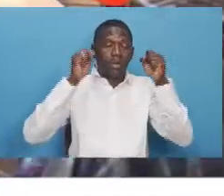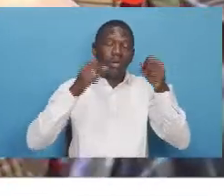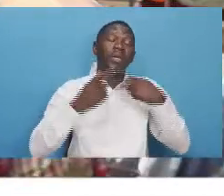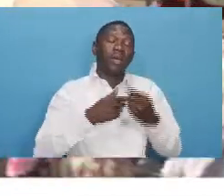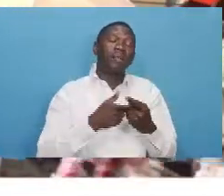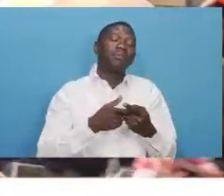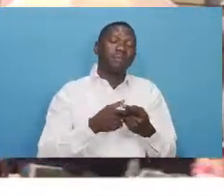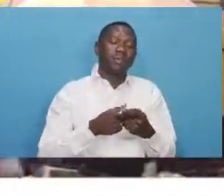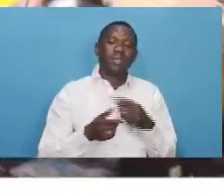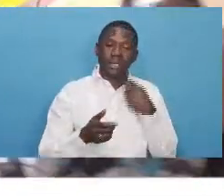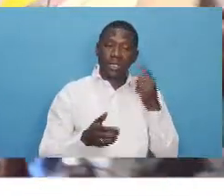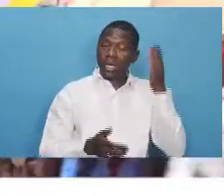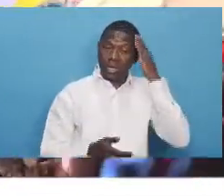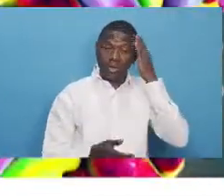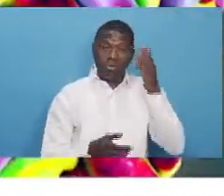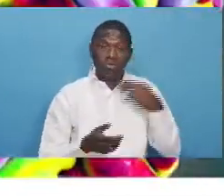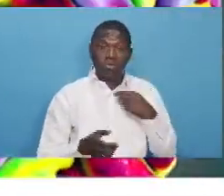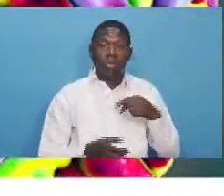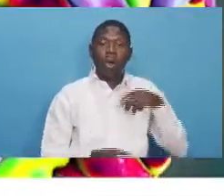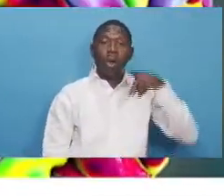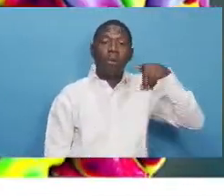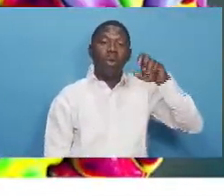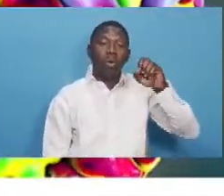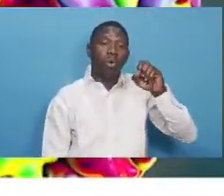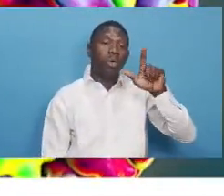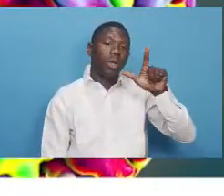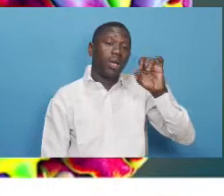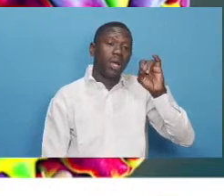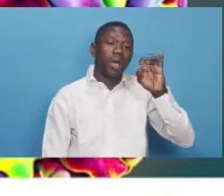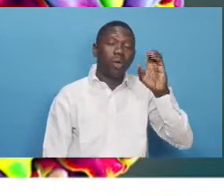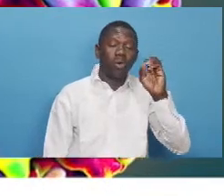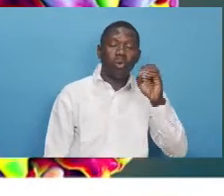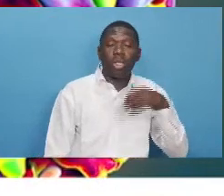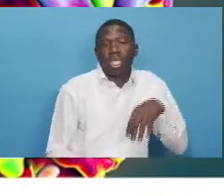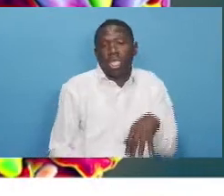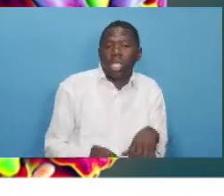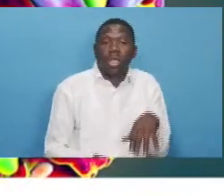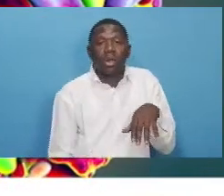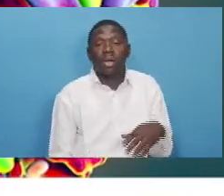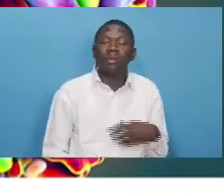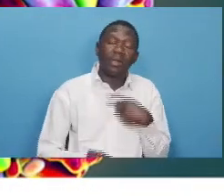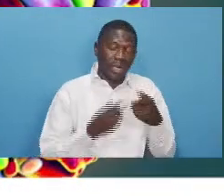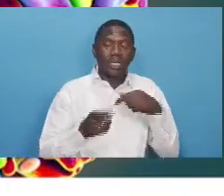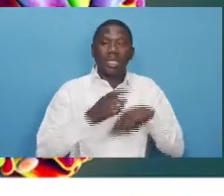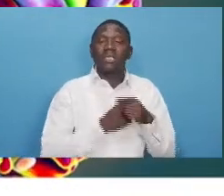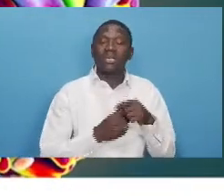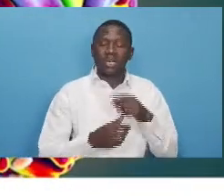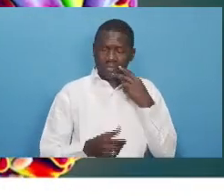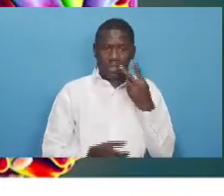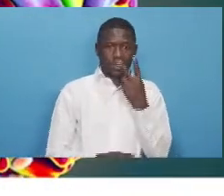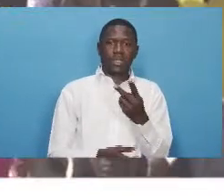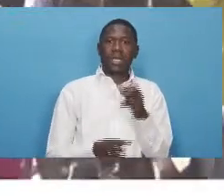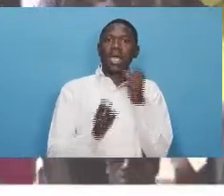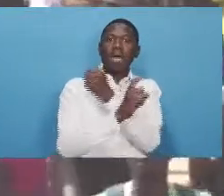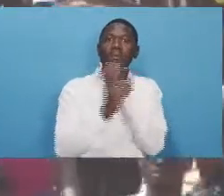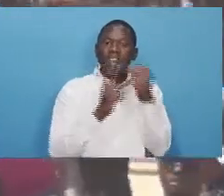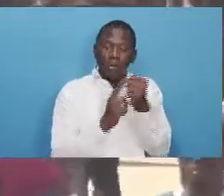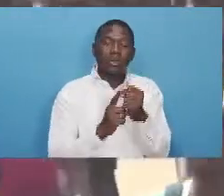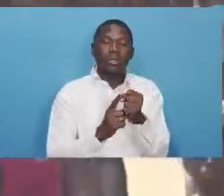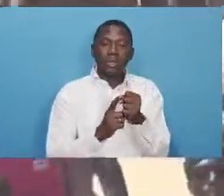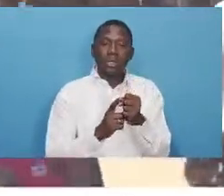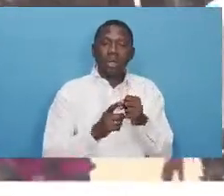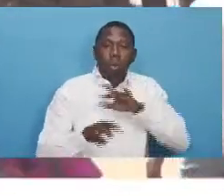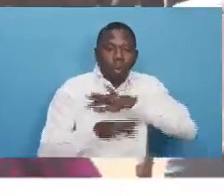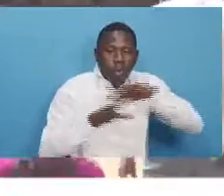polio virus in the country in August. The type 2 polio virus was discovered in environmental sewage samples from